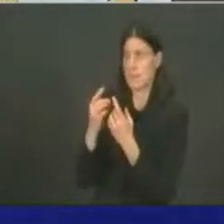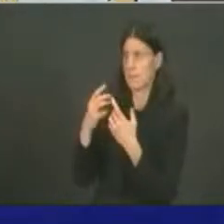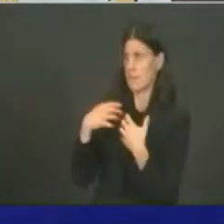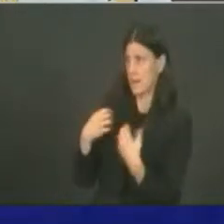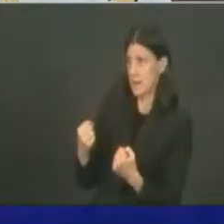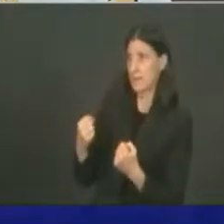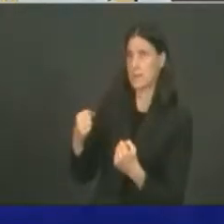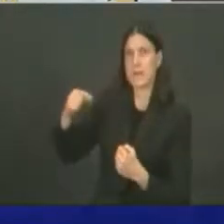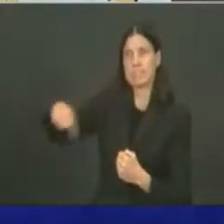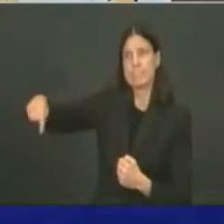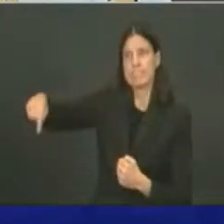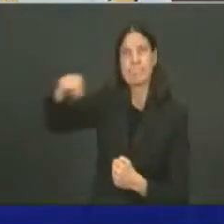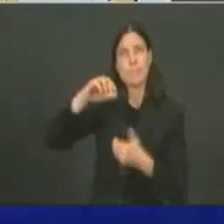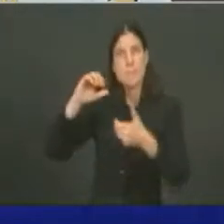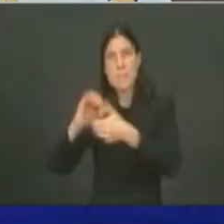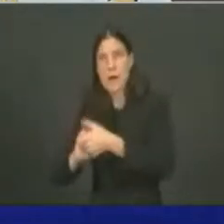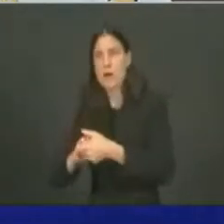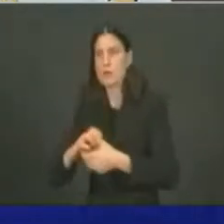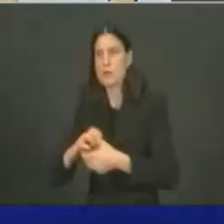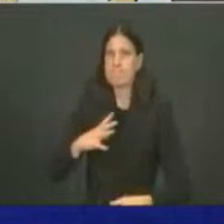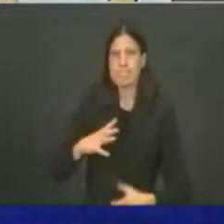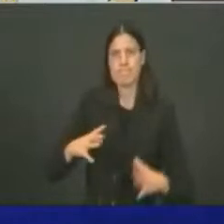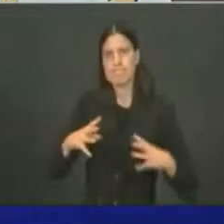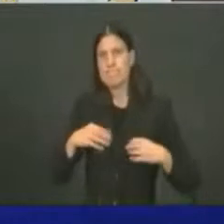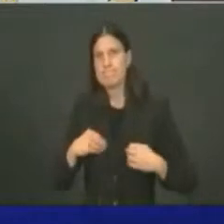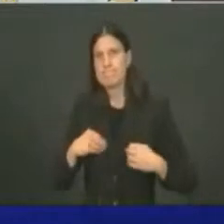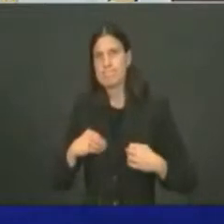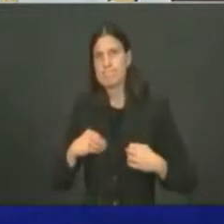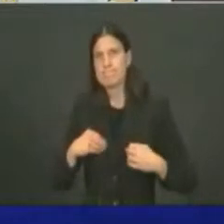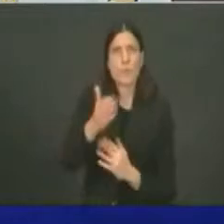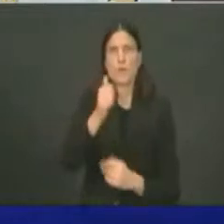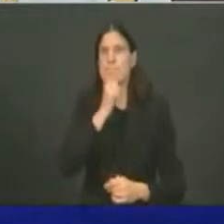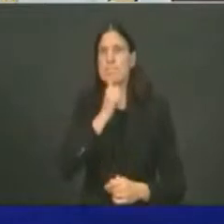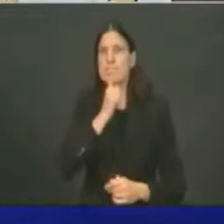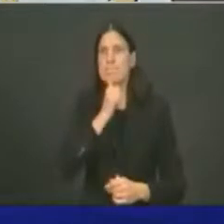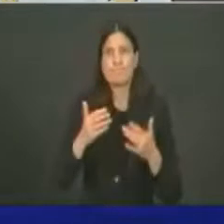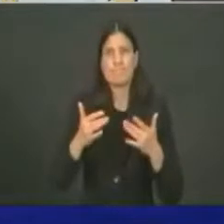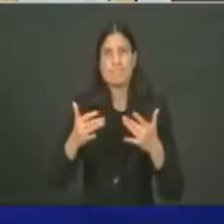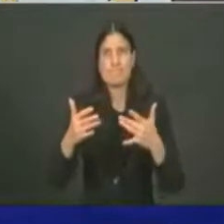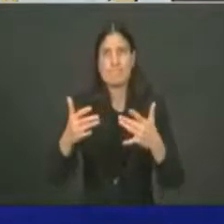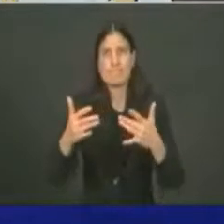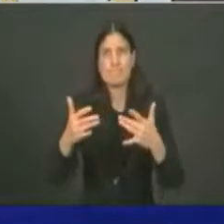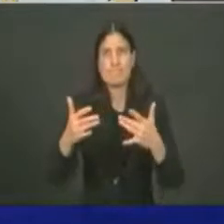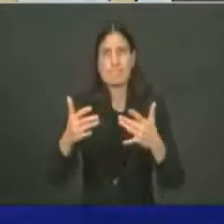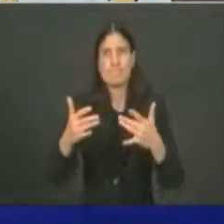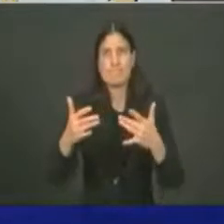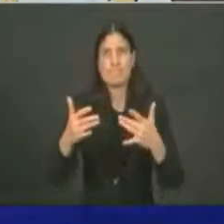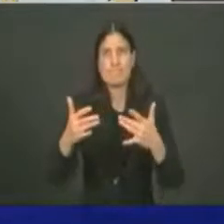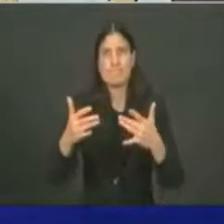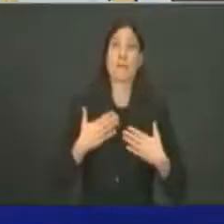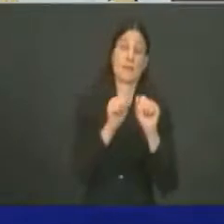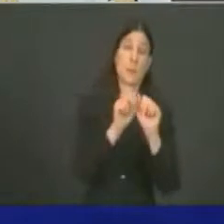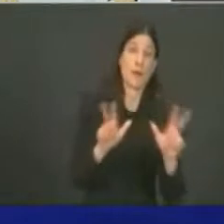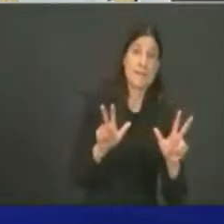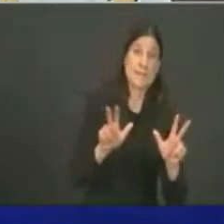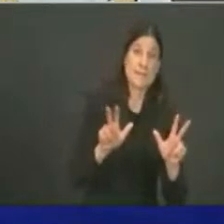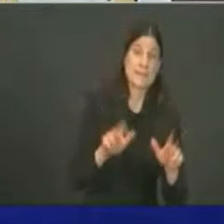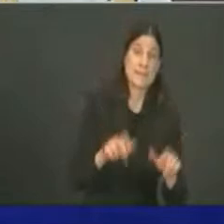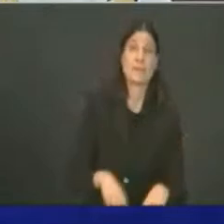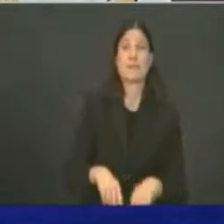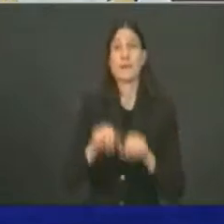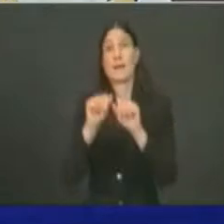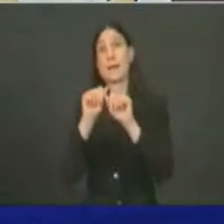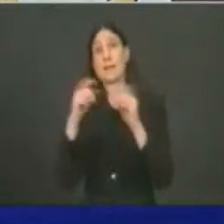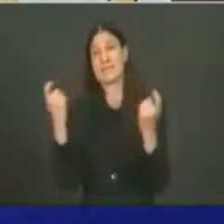those that you love. I'd like to wish a Merry Christmas and a Happy Kwanzaa to everyone who